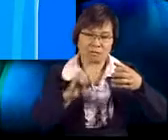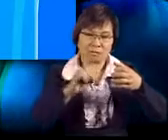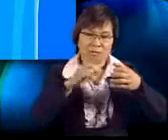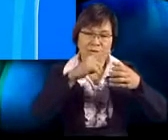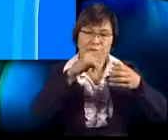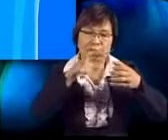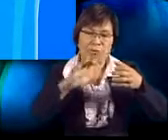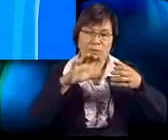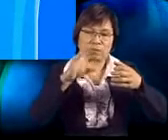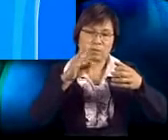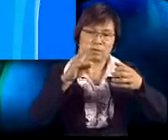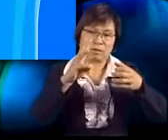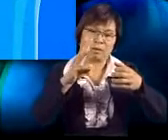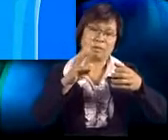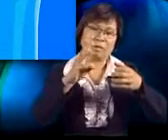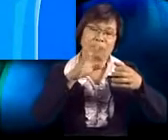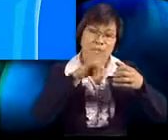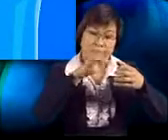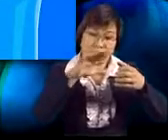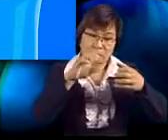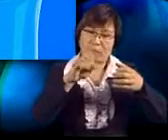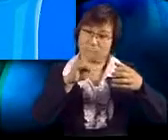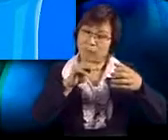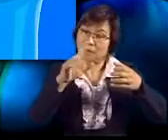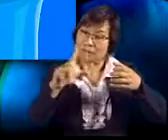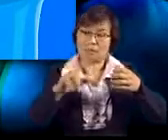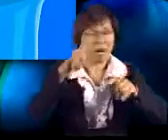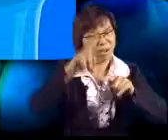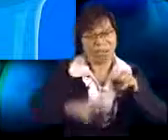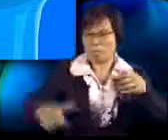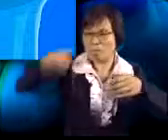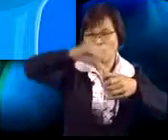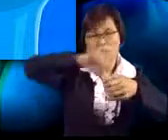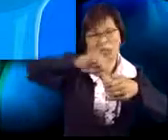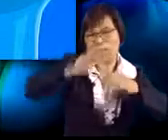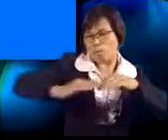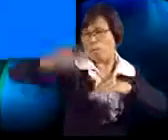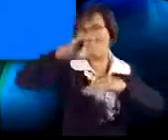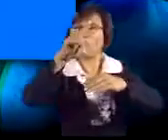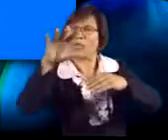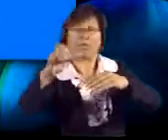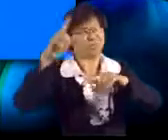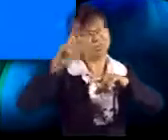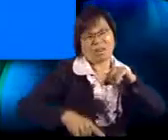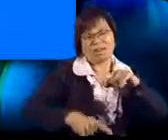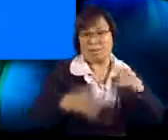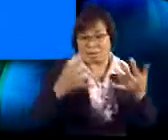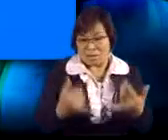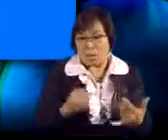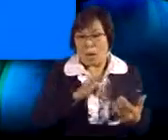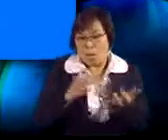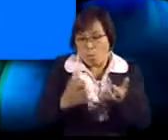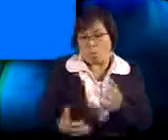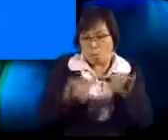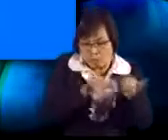150 milliliters. I can't put water more than that amount. Now, I want